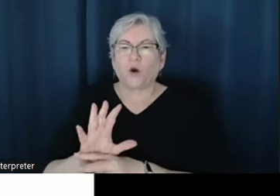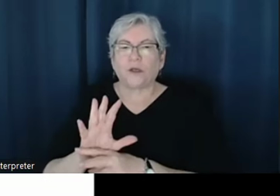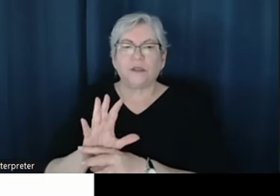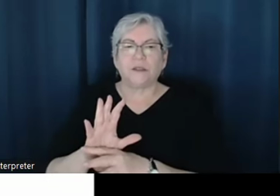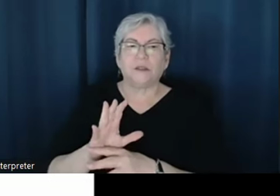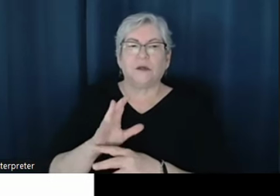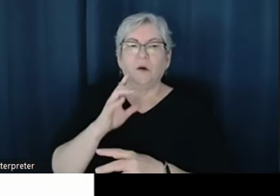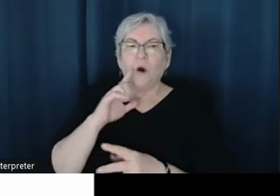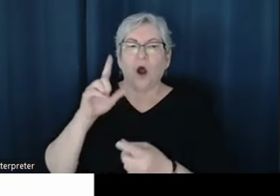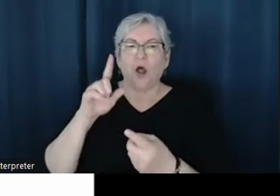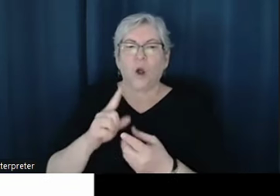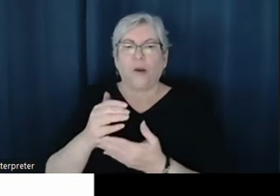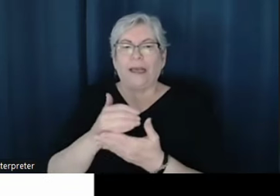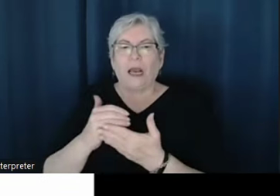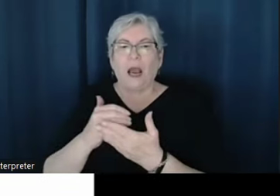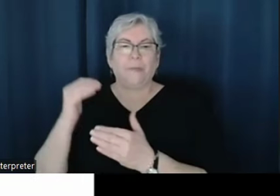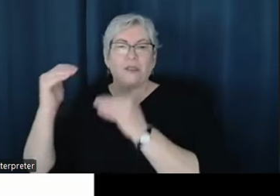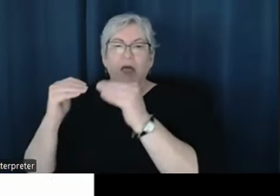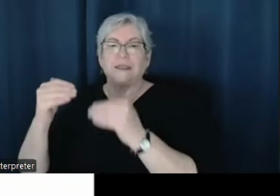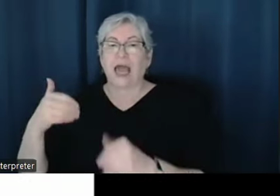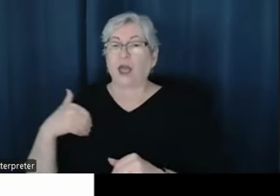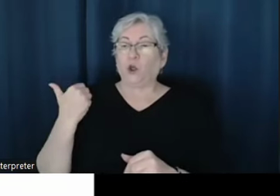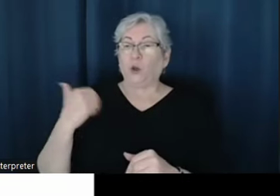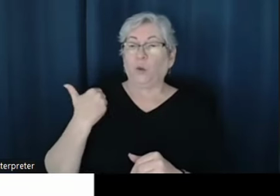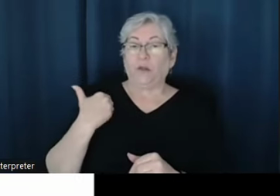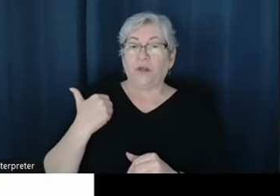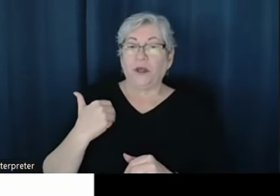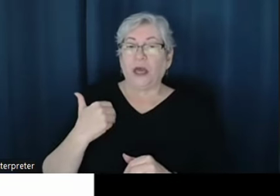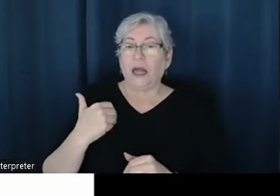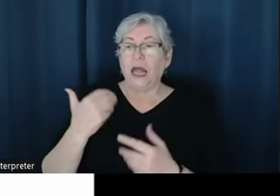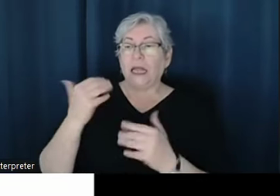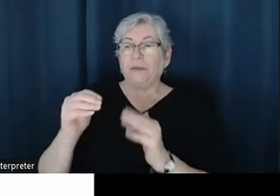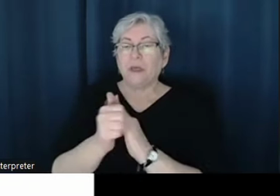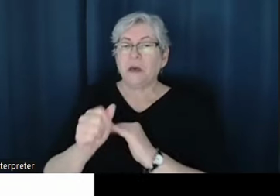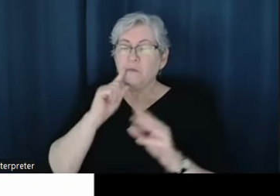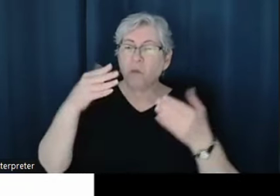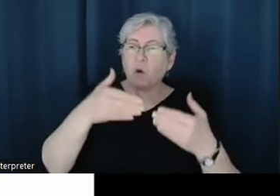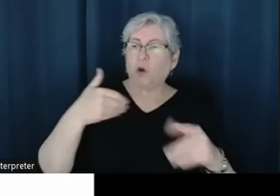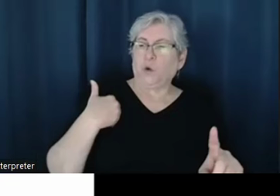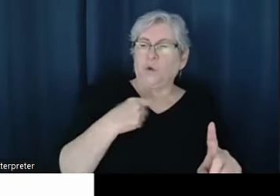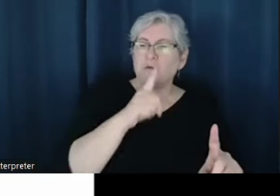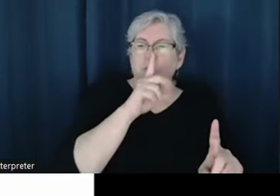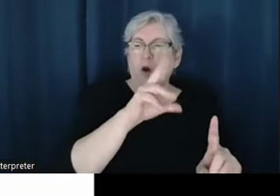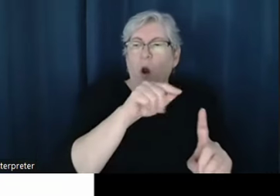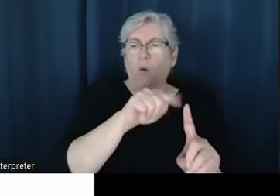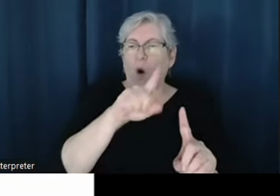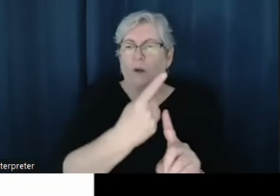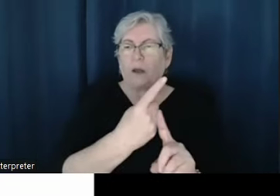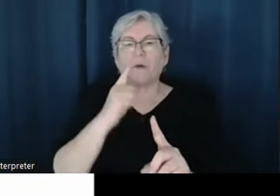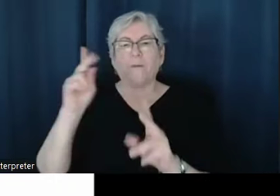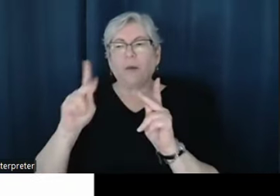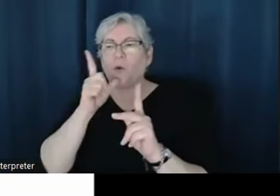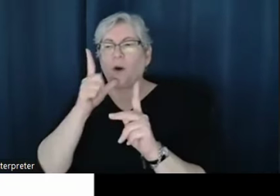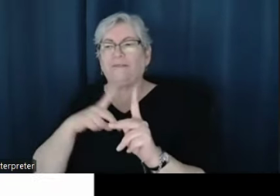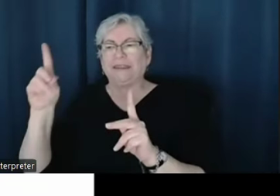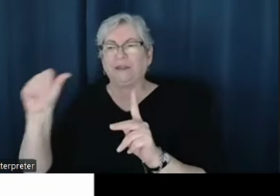limited skills. So it wasn't just youth that they focused on. They wanted to continue to increase the job skills for people with disabilities,